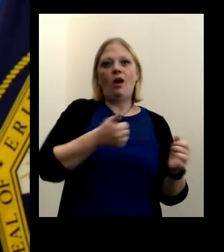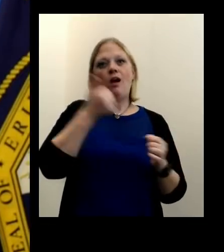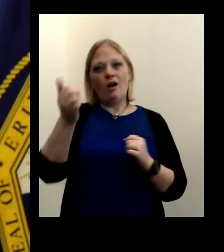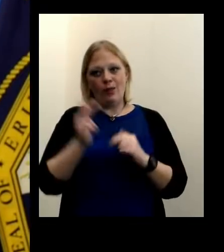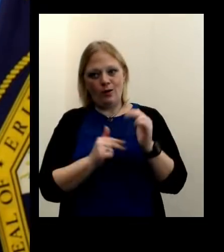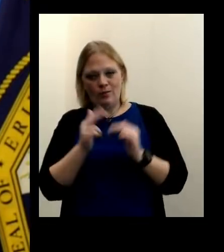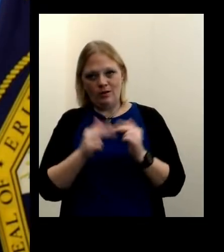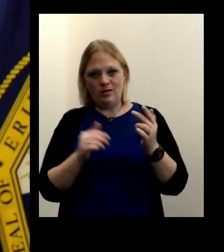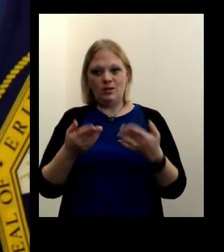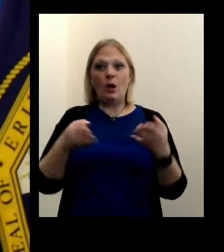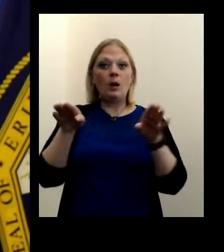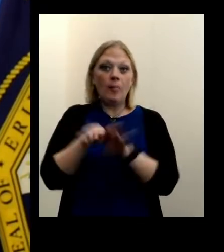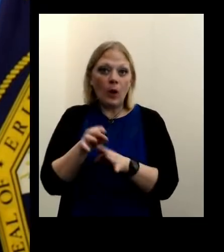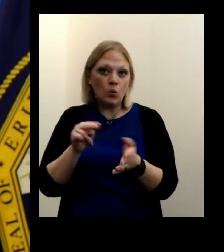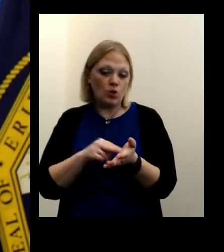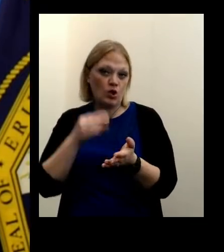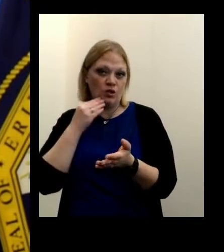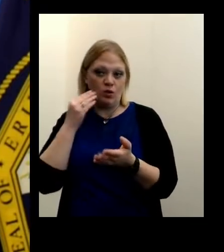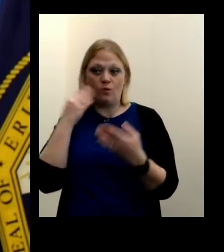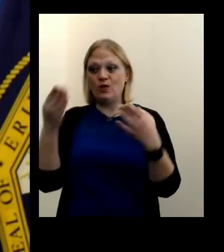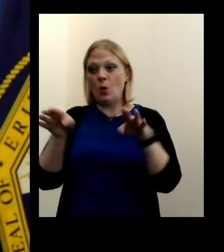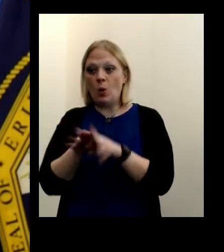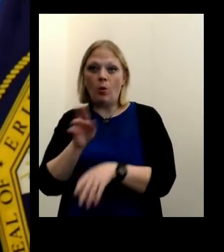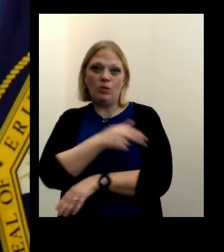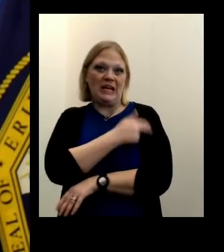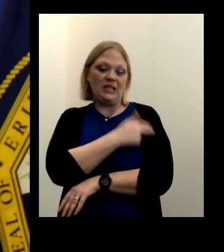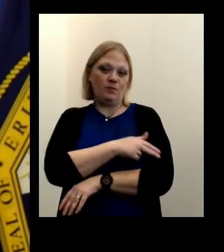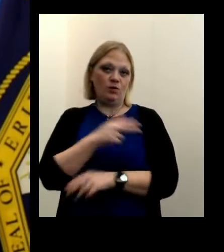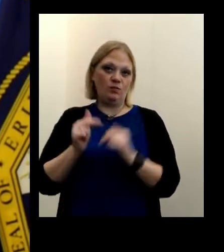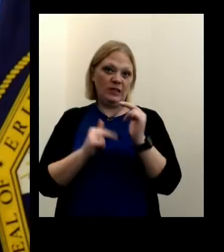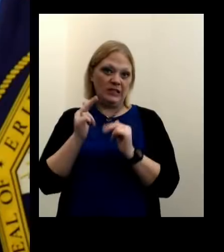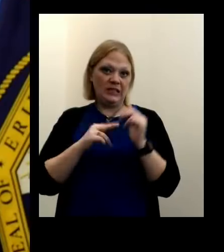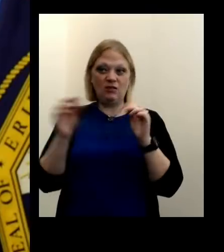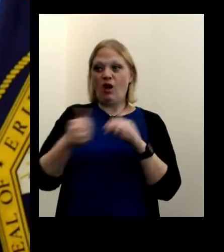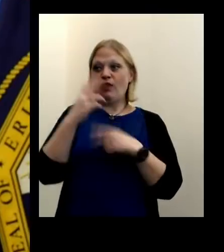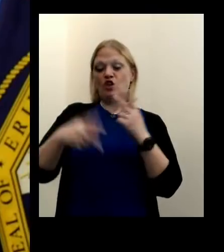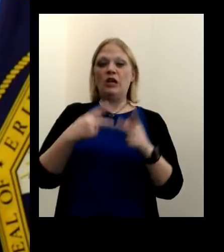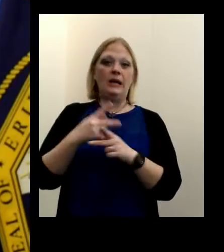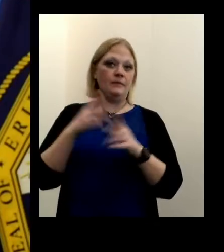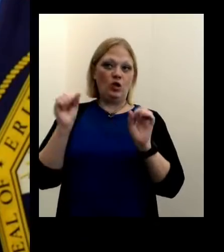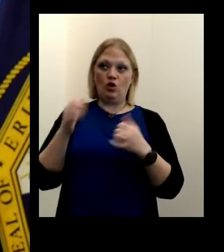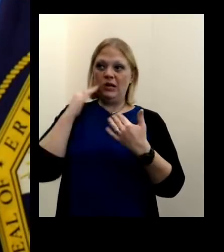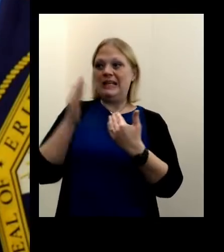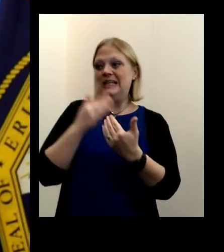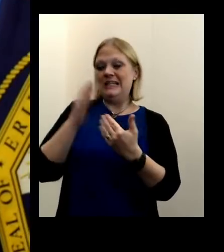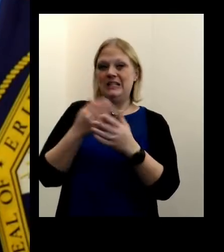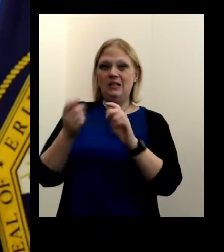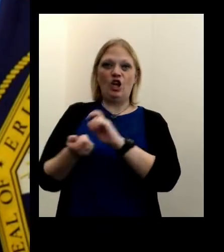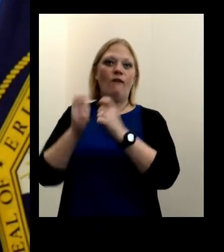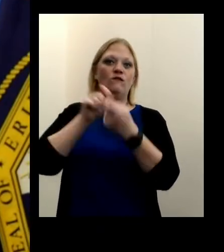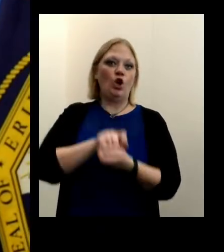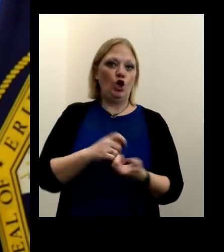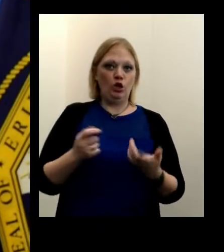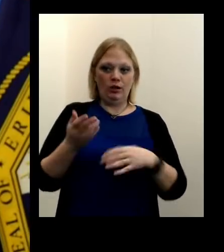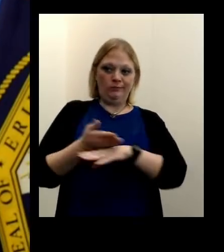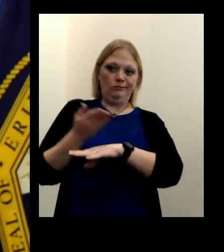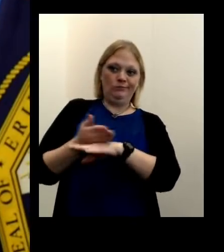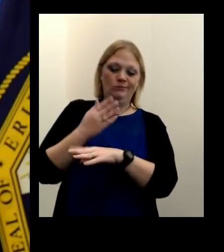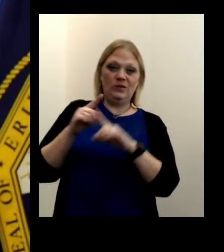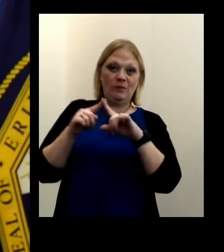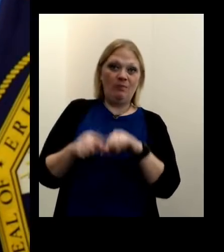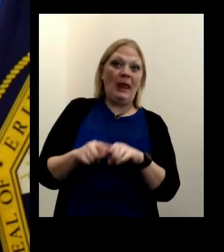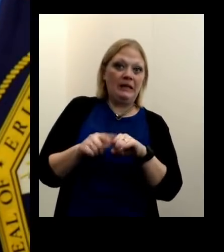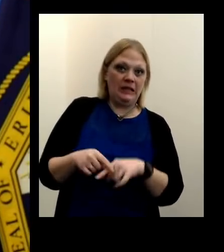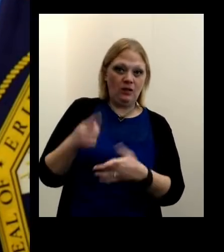from closed nursing homes, closed hospitals, other types of facilities that could be easily converted, depending on what they have